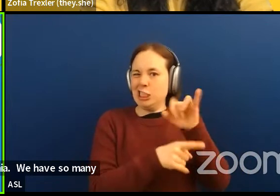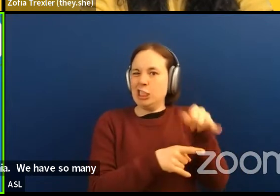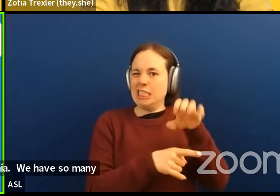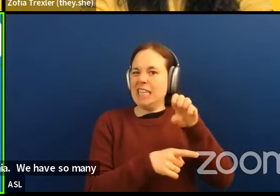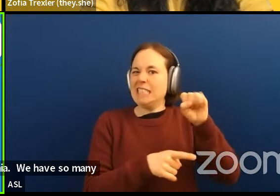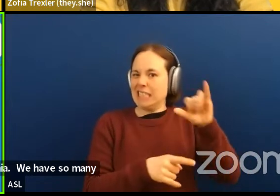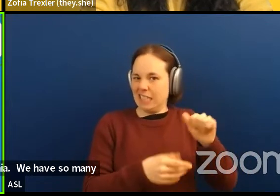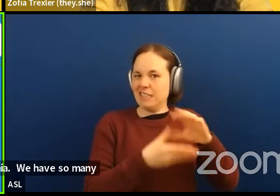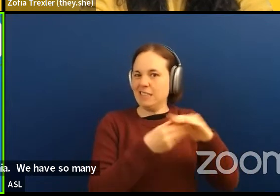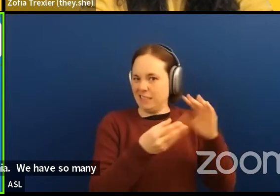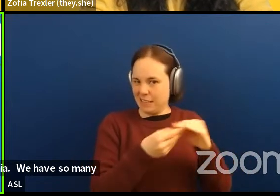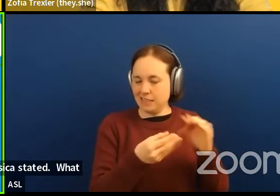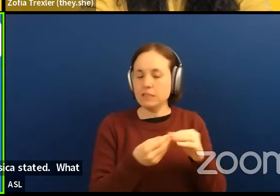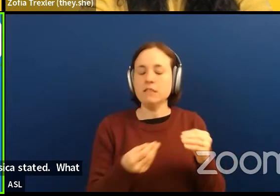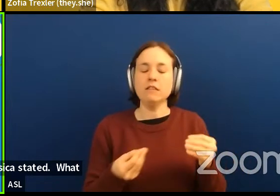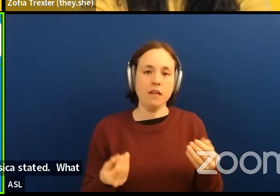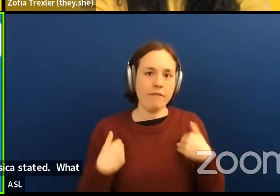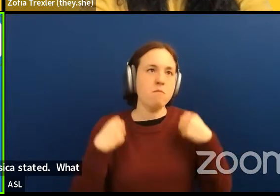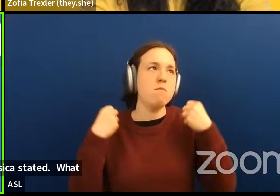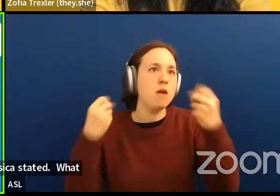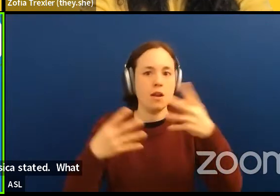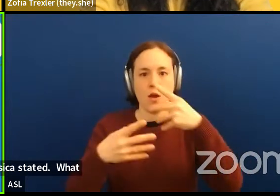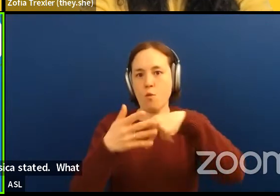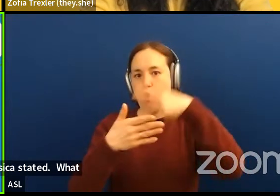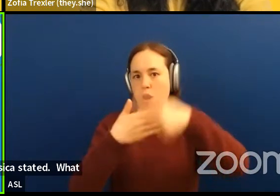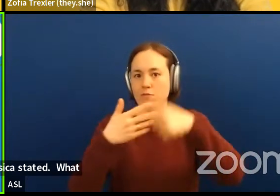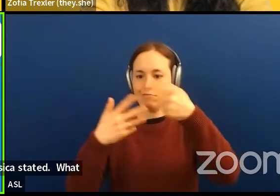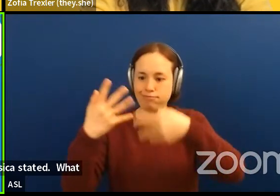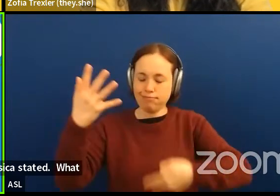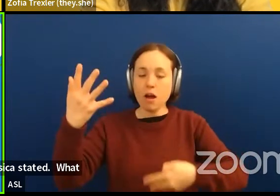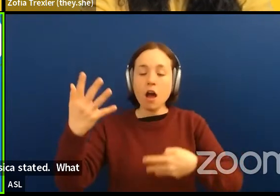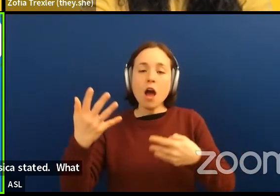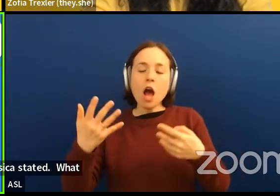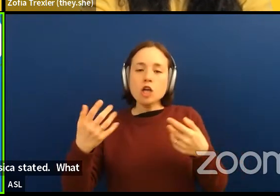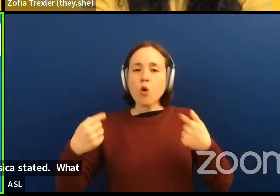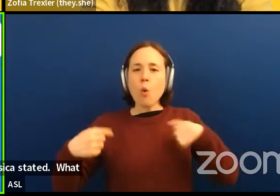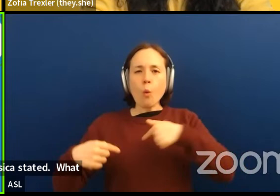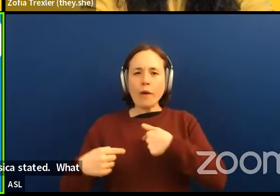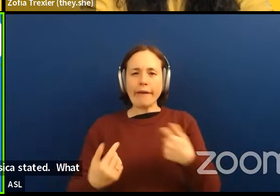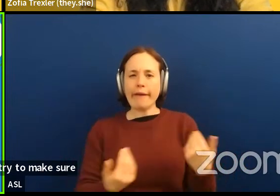What we do here is try to make sure that